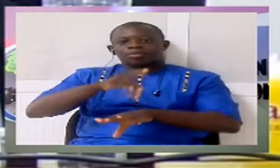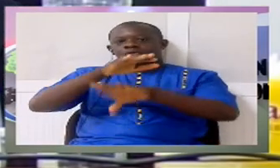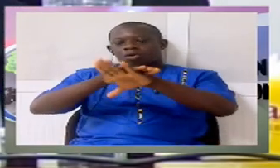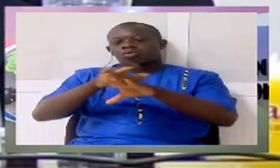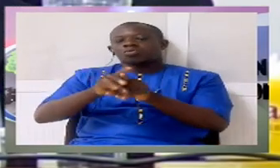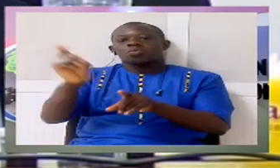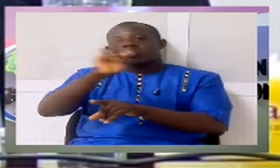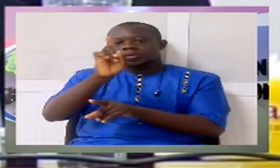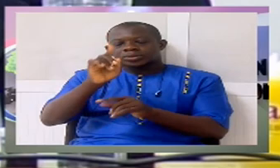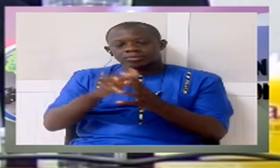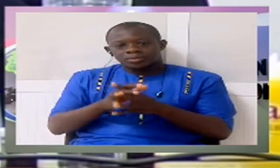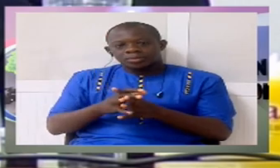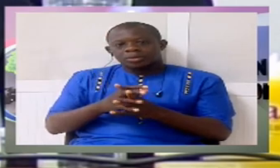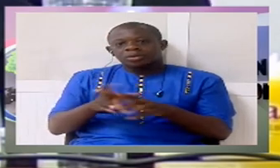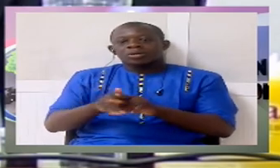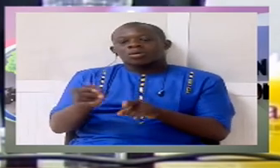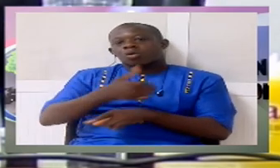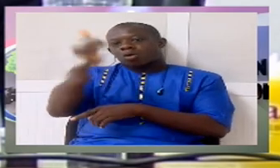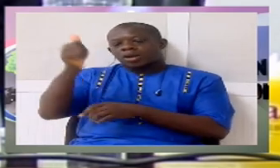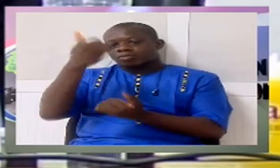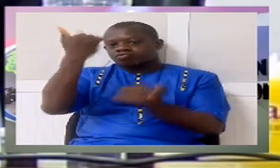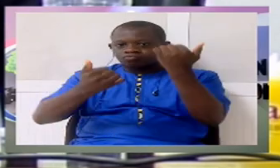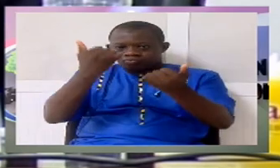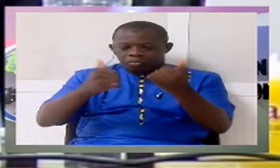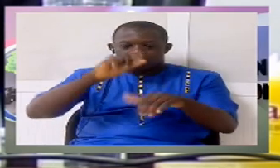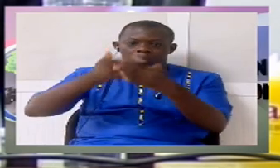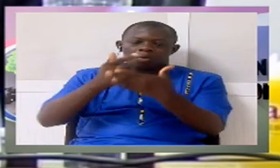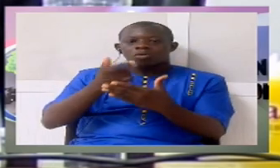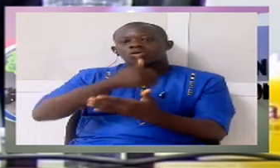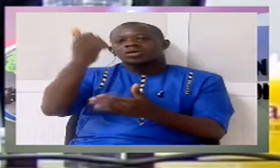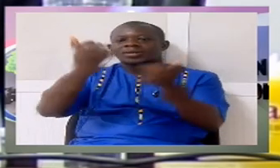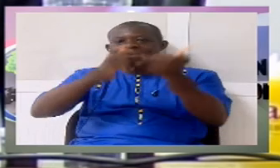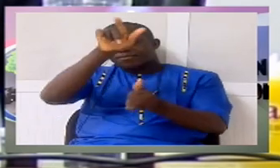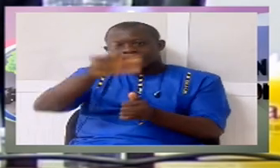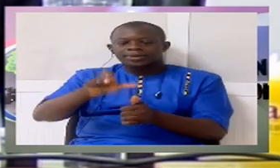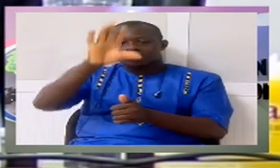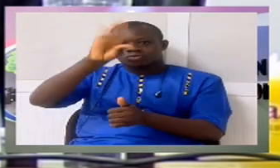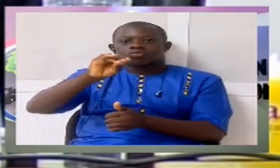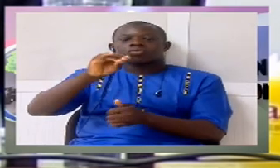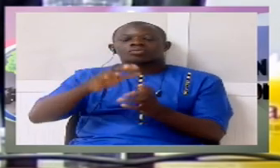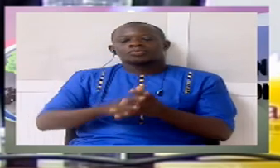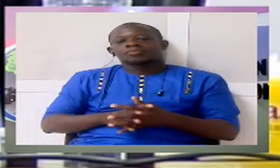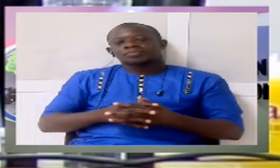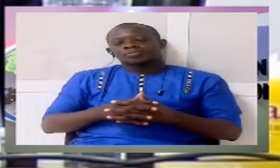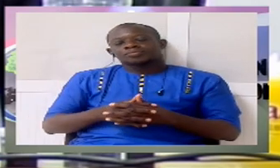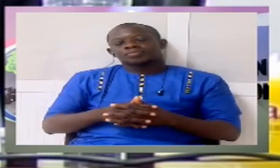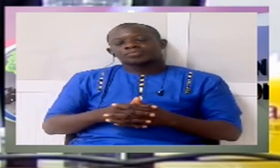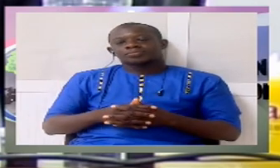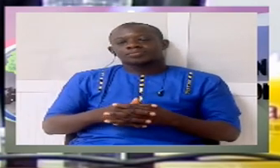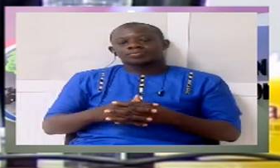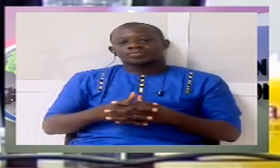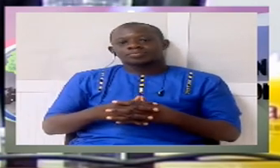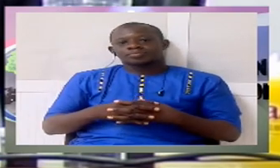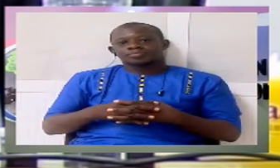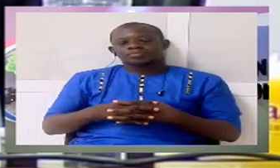on what the other vehicle or the driver in that vehicle did. Lol na weru won rek ci ne